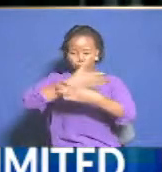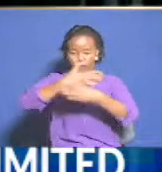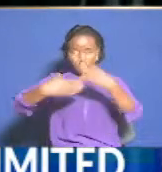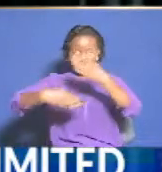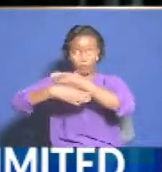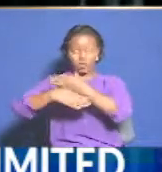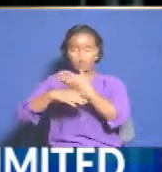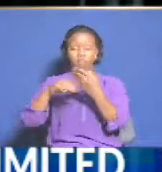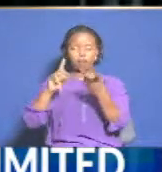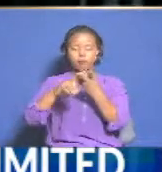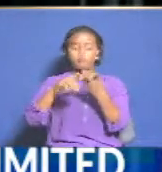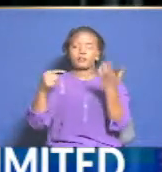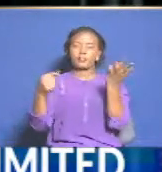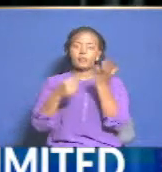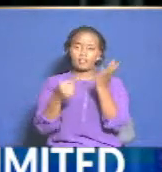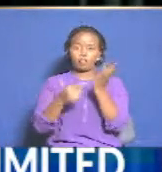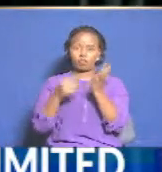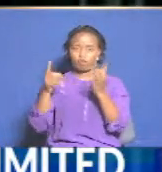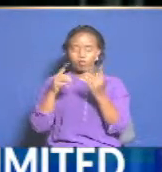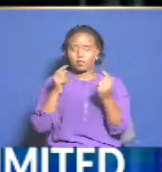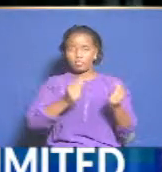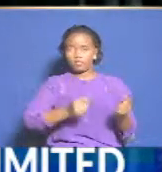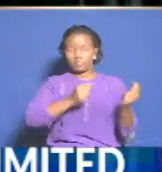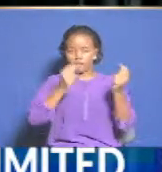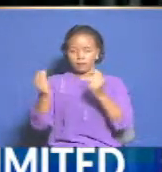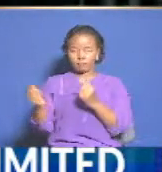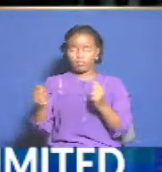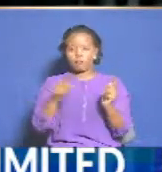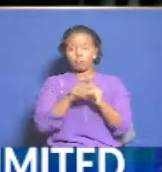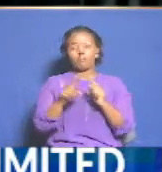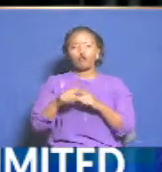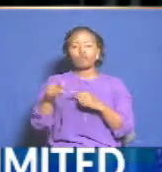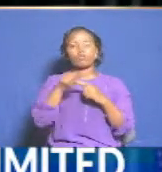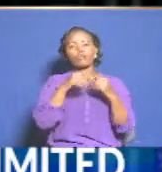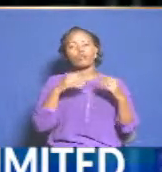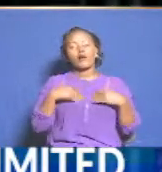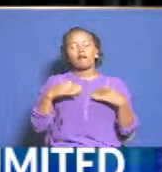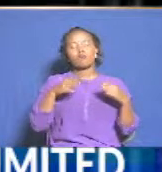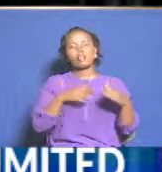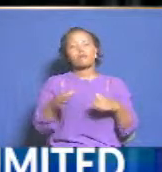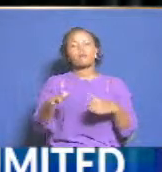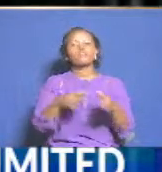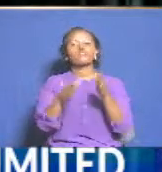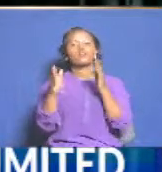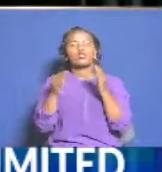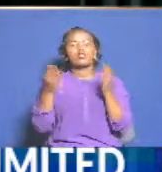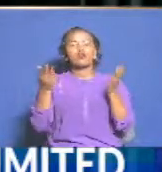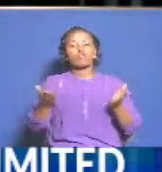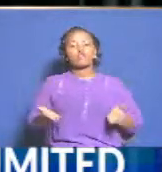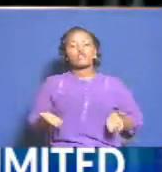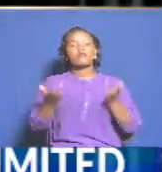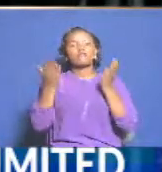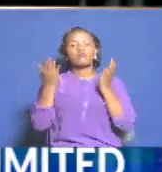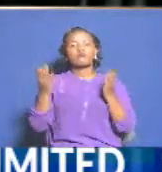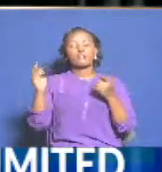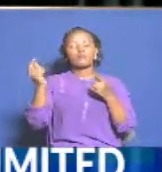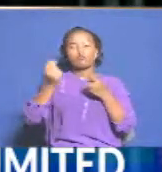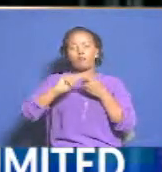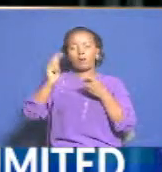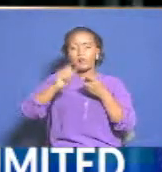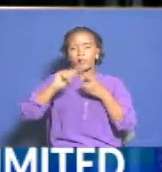transfer, and we shall provide an opportunity for the improvement of our metalwork